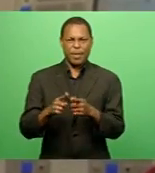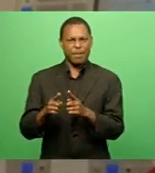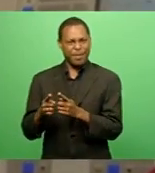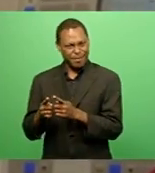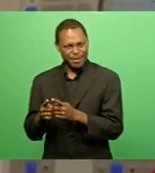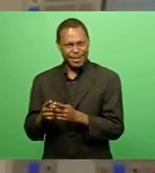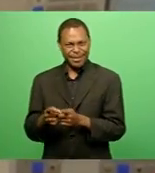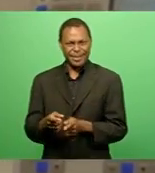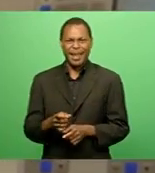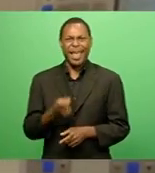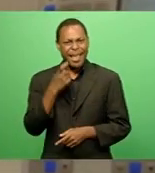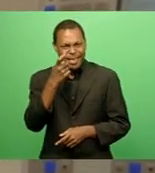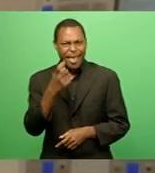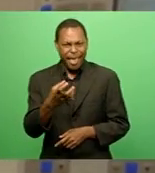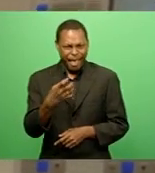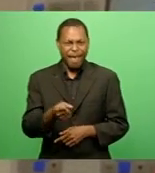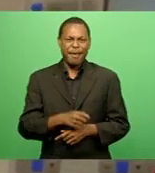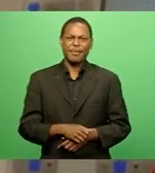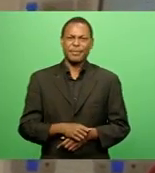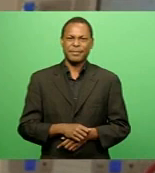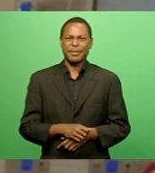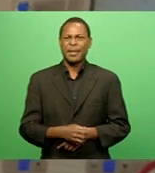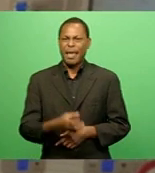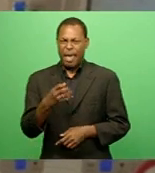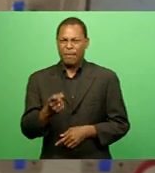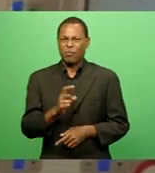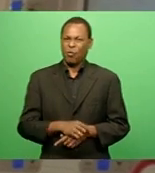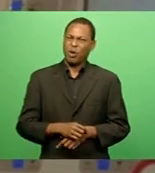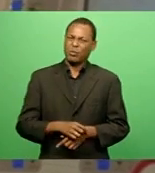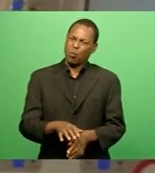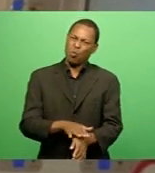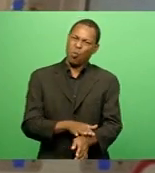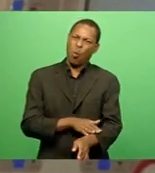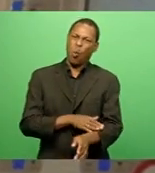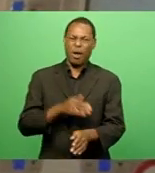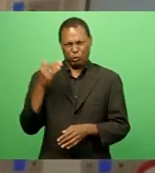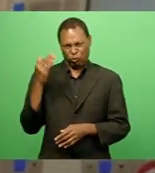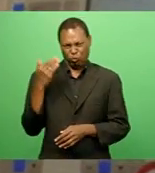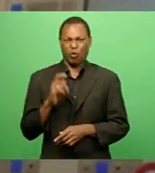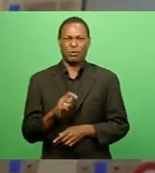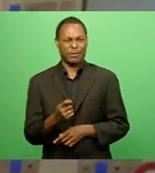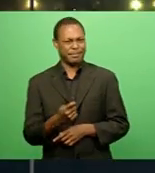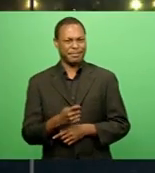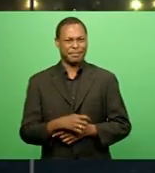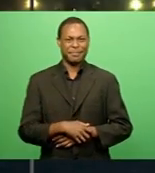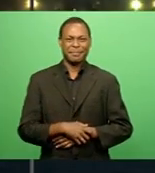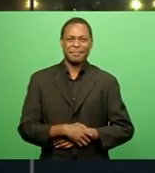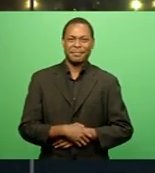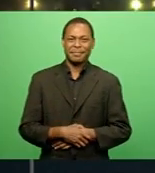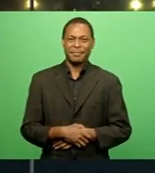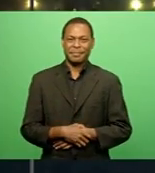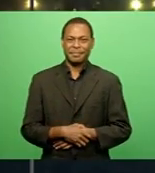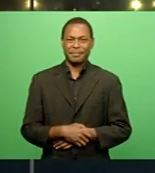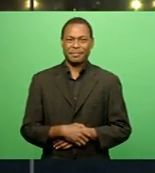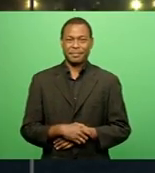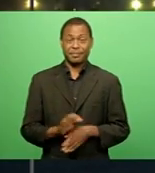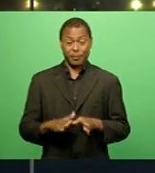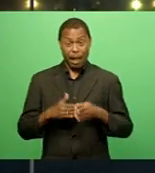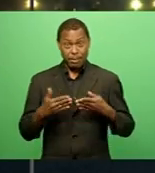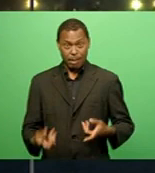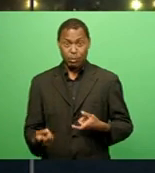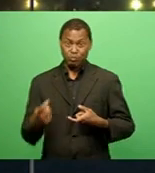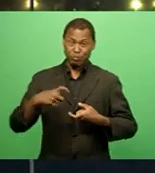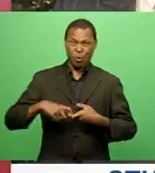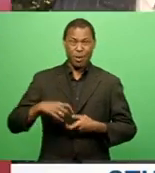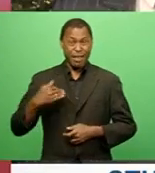available in Fiji that include acute, chronic and long-term. Lina Rees, FBC News. And we now join Lina